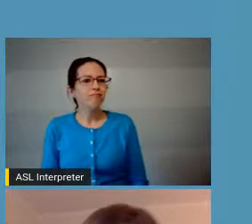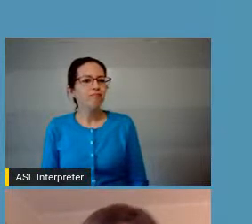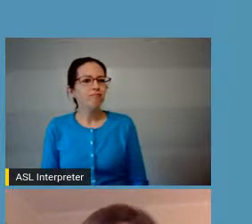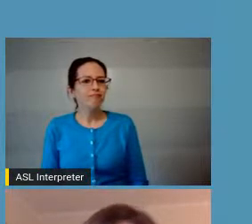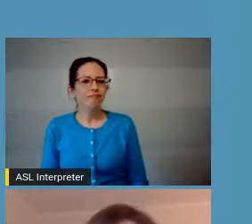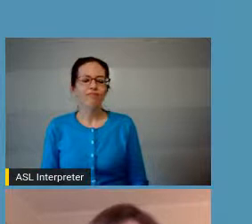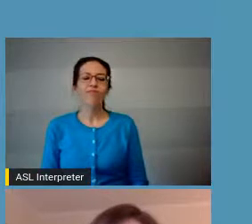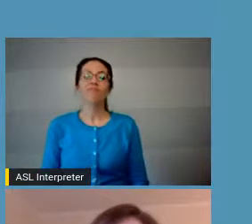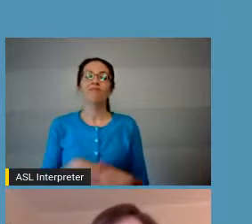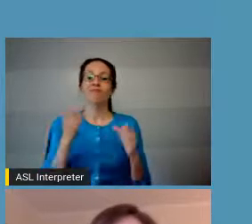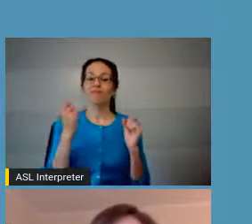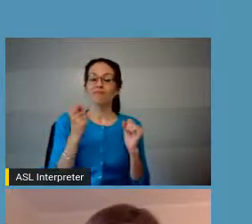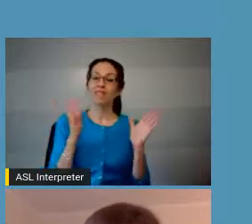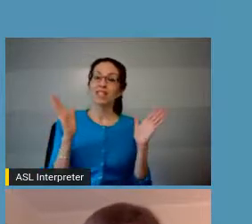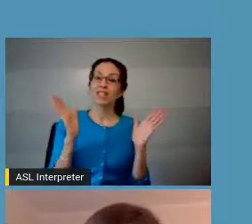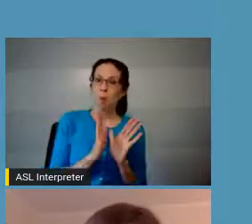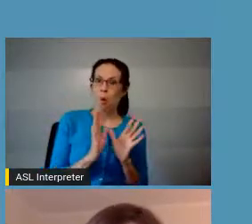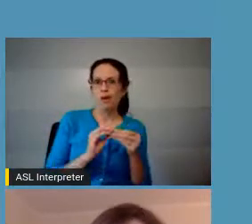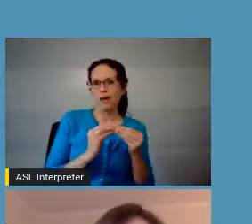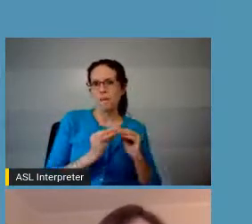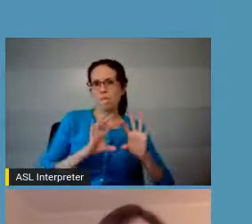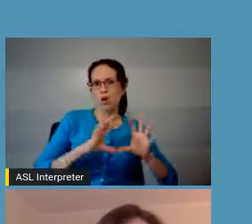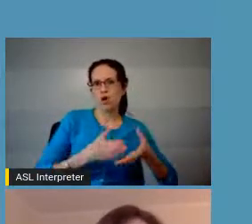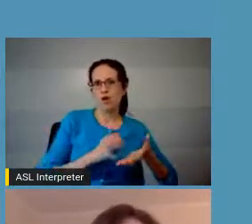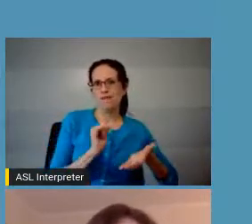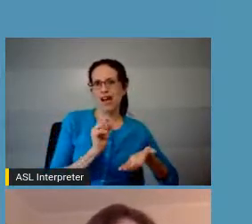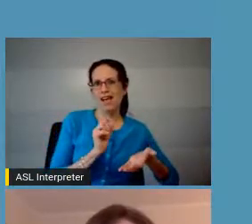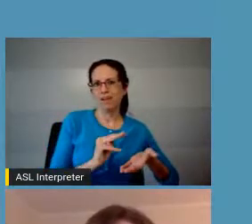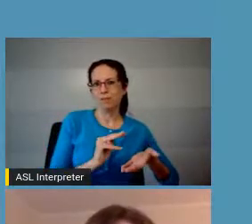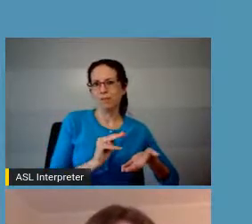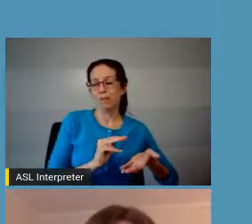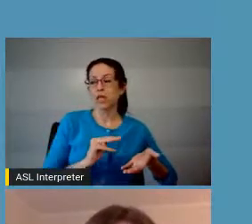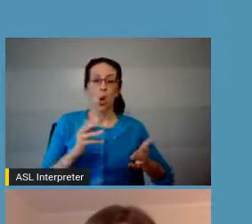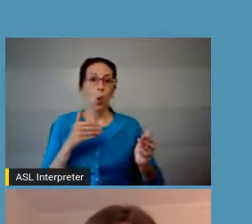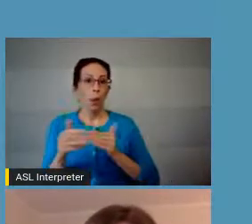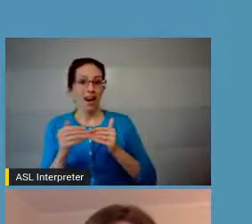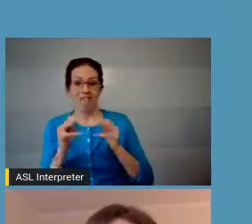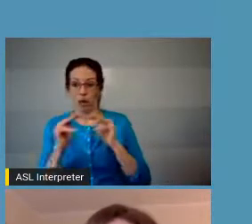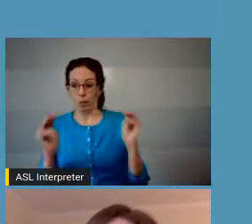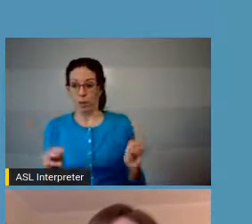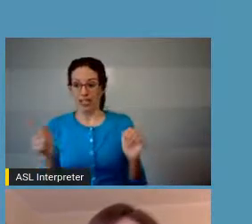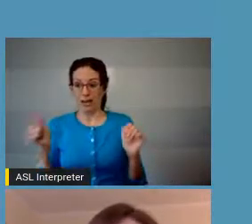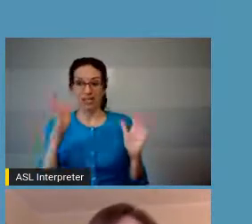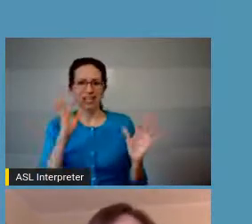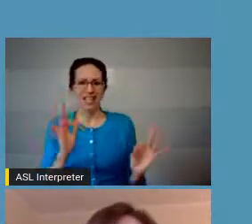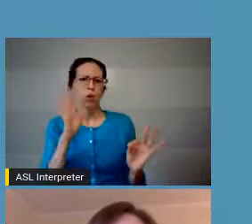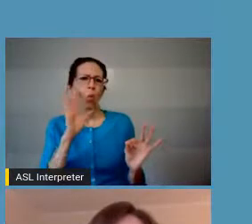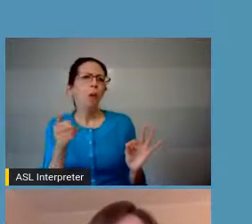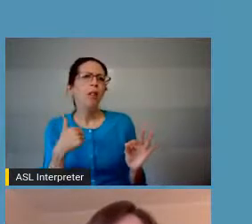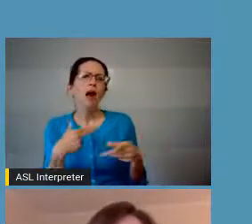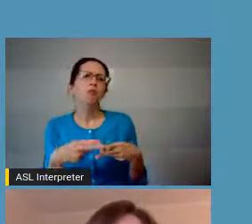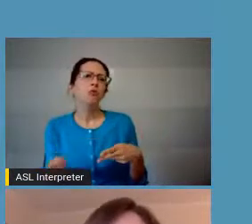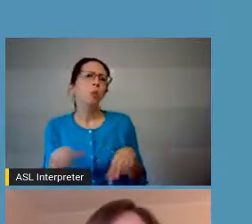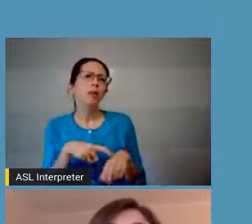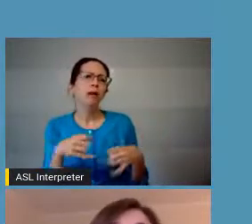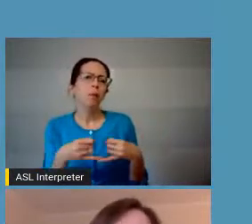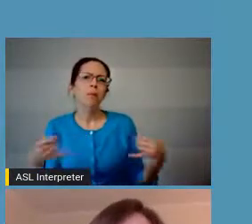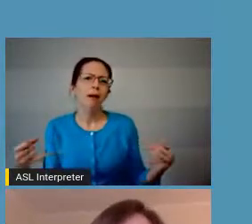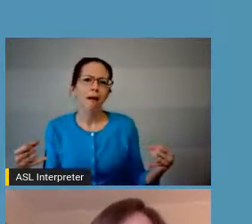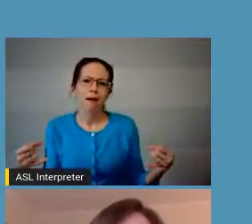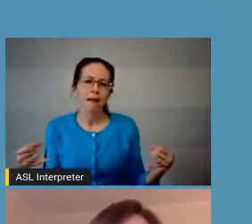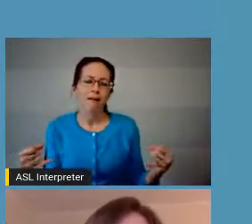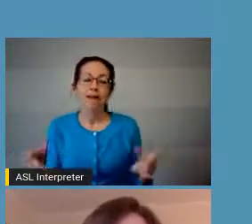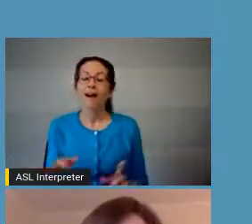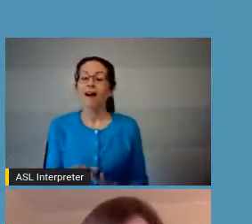It's a small number of items. So no matter what the museum decides, this is going to be a short timeline project unless